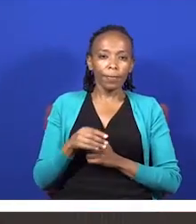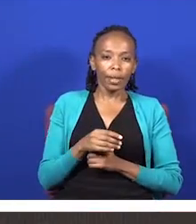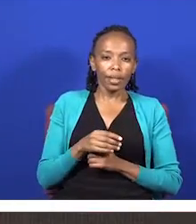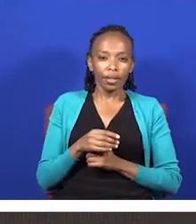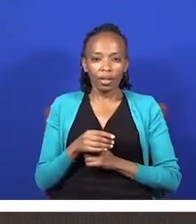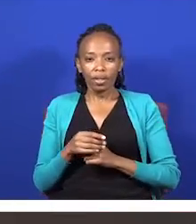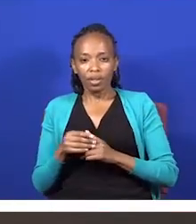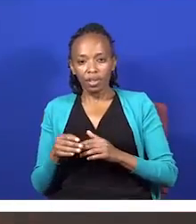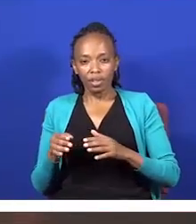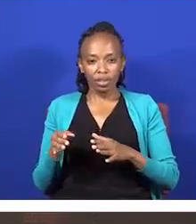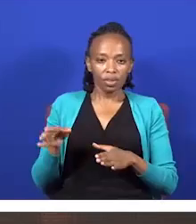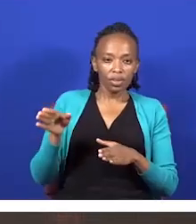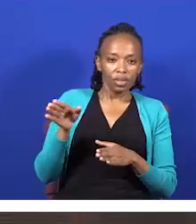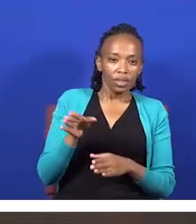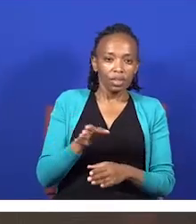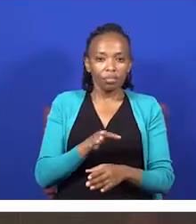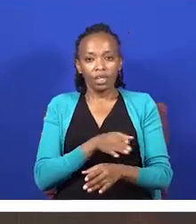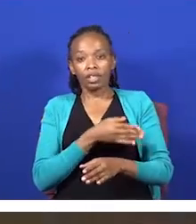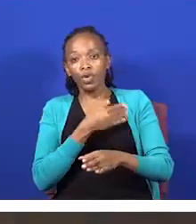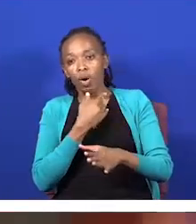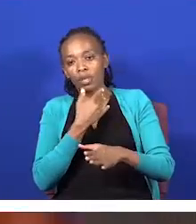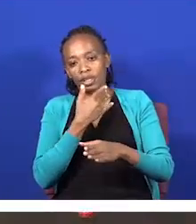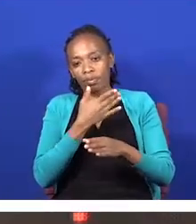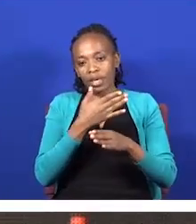tonight. Beyond the skies